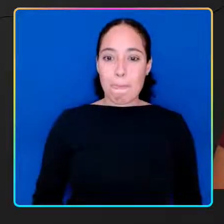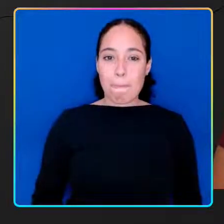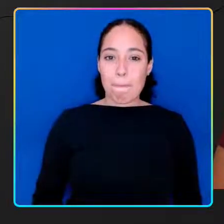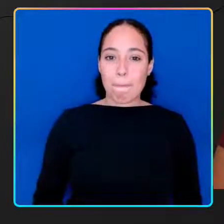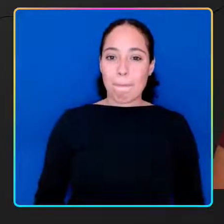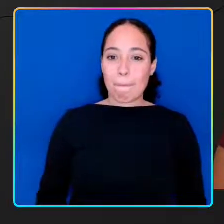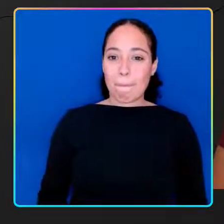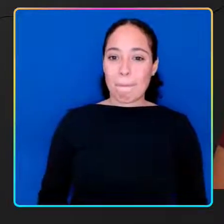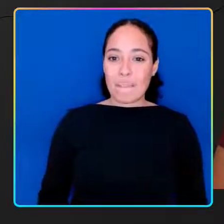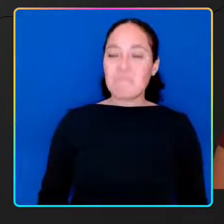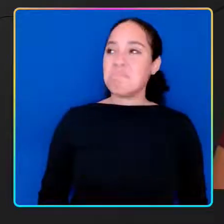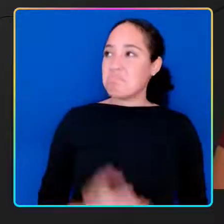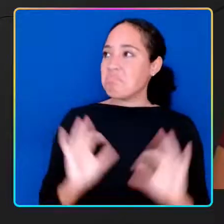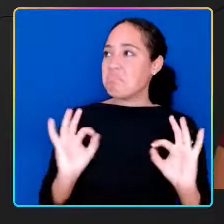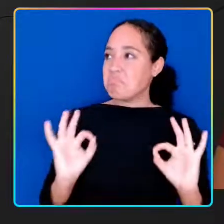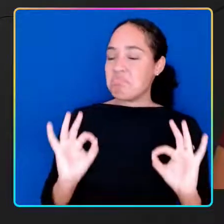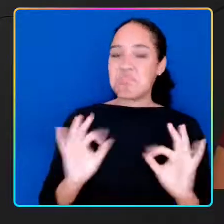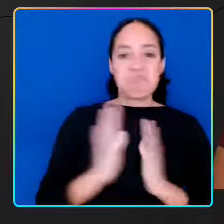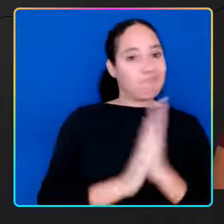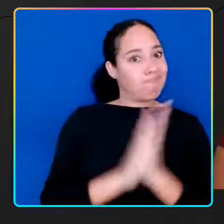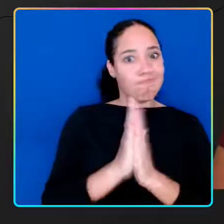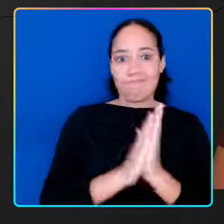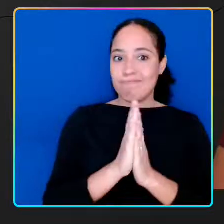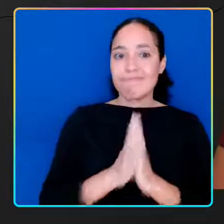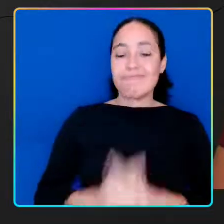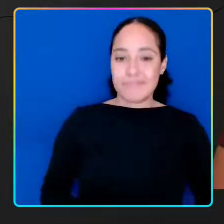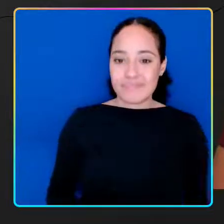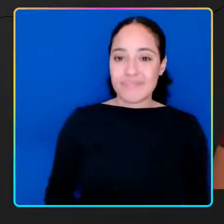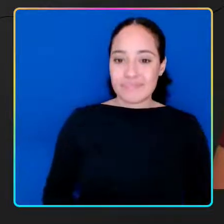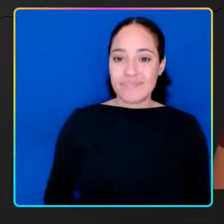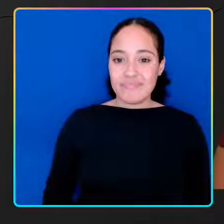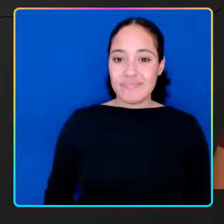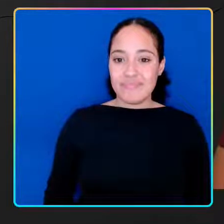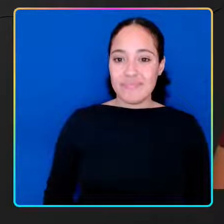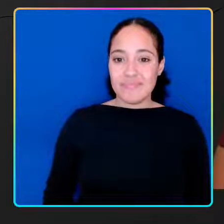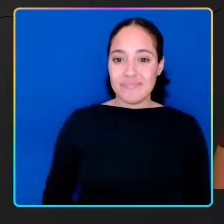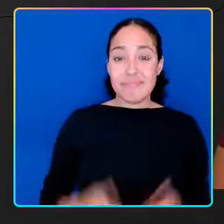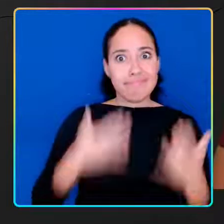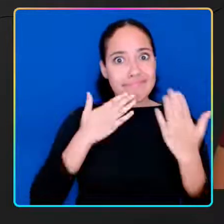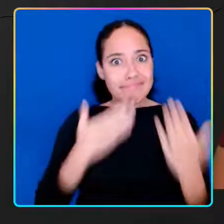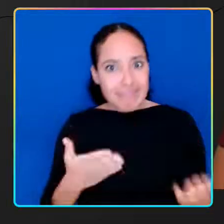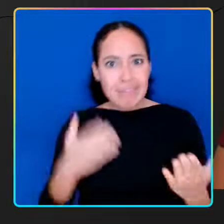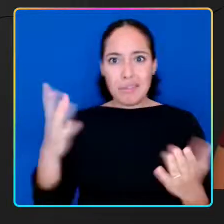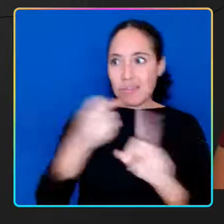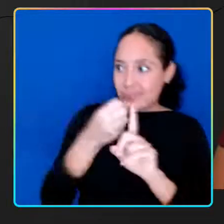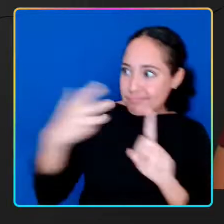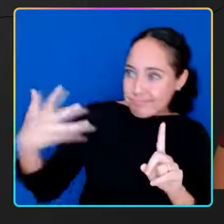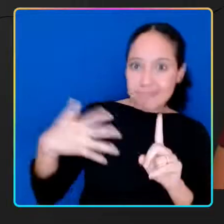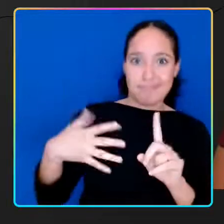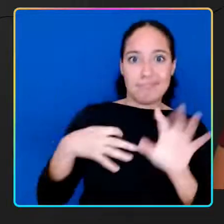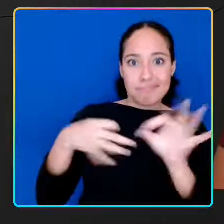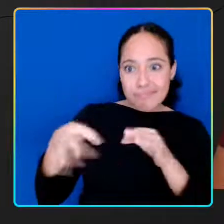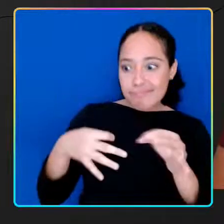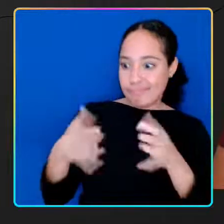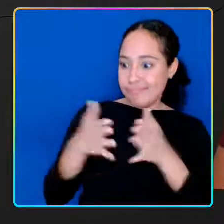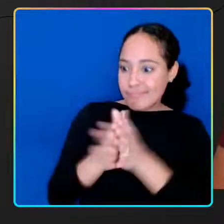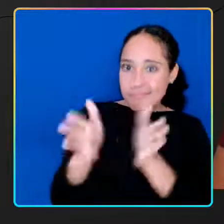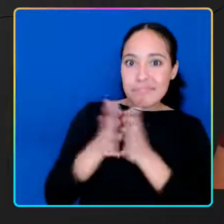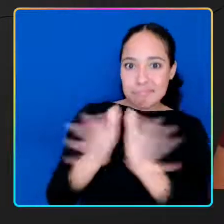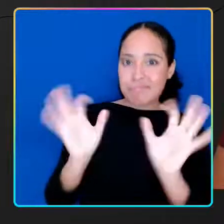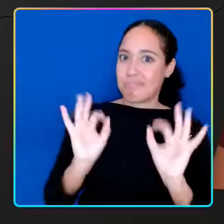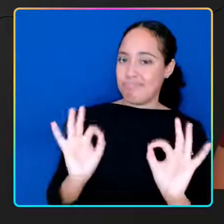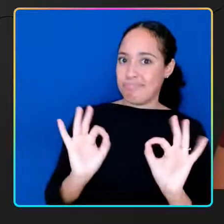them really, really passionate about this space. So that's really cool. Thank you for sharing that. That's an interesting side to the